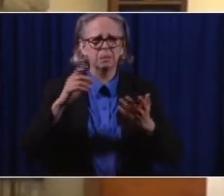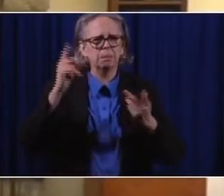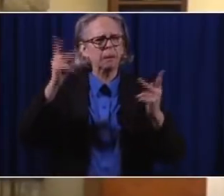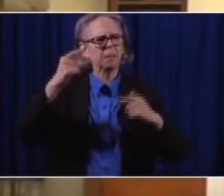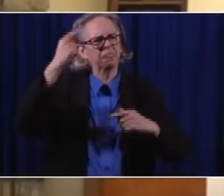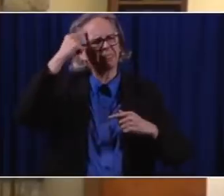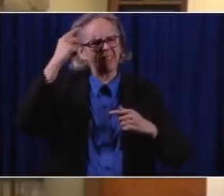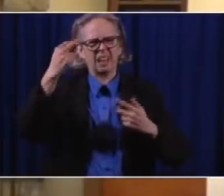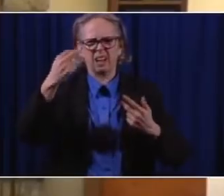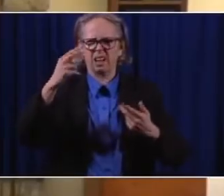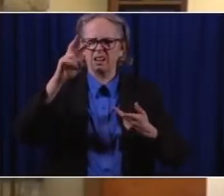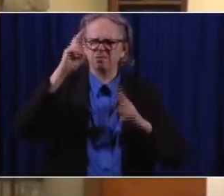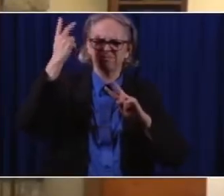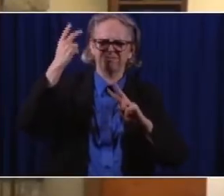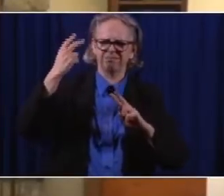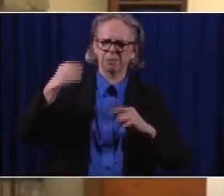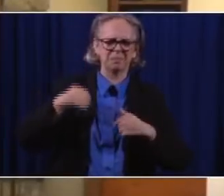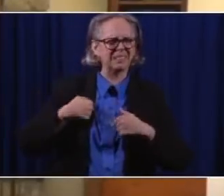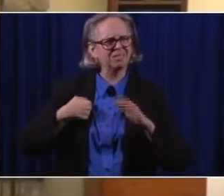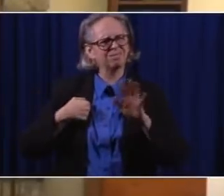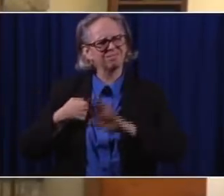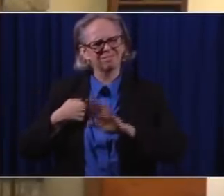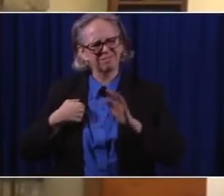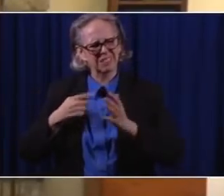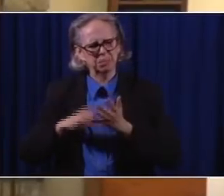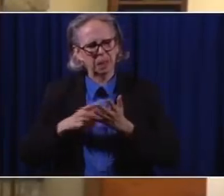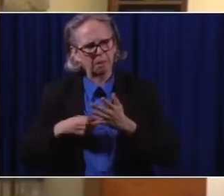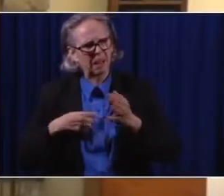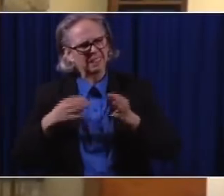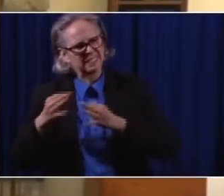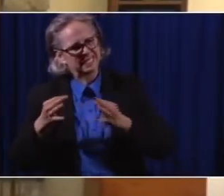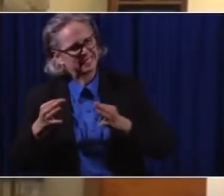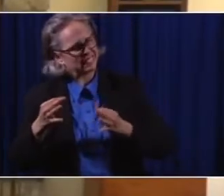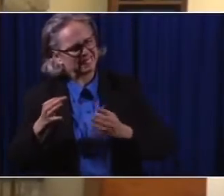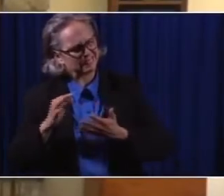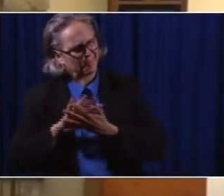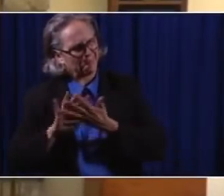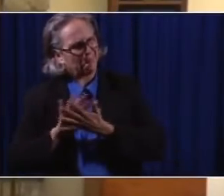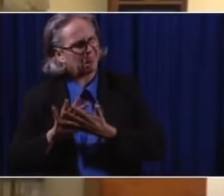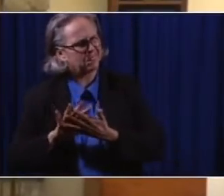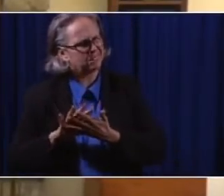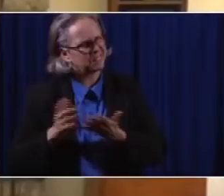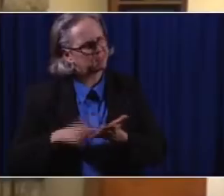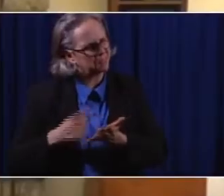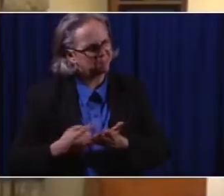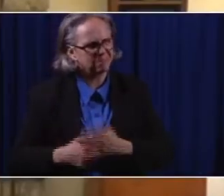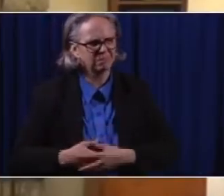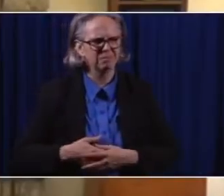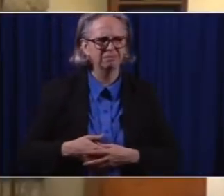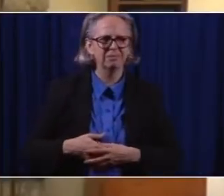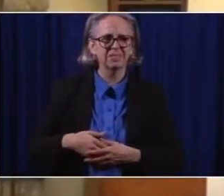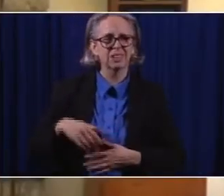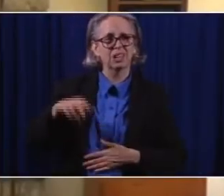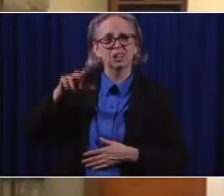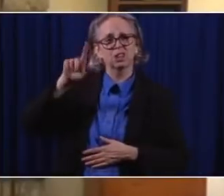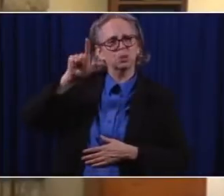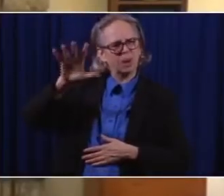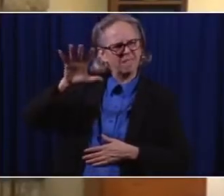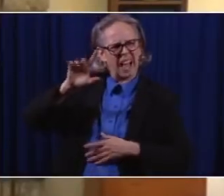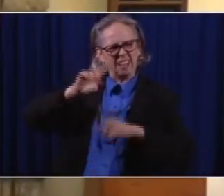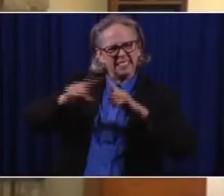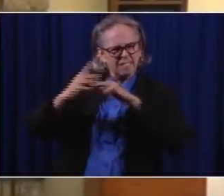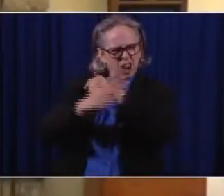John Houston and I now have had, I think, 25 calls with 25 different county leaders. And what we've tried to